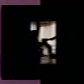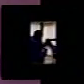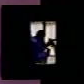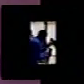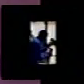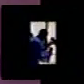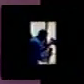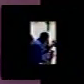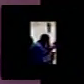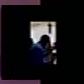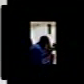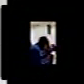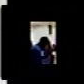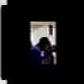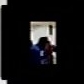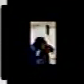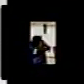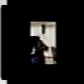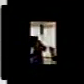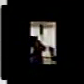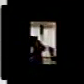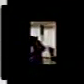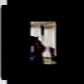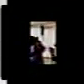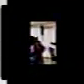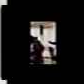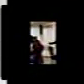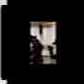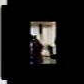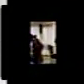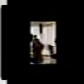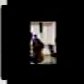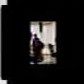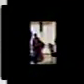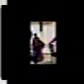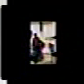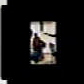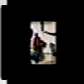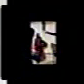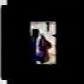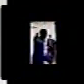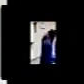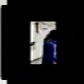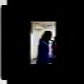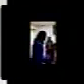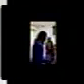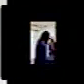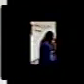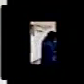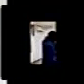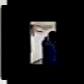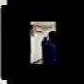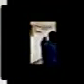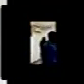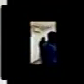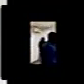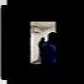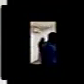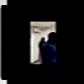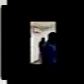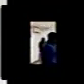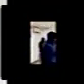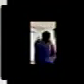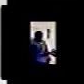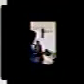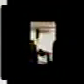at the effect of the anointing on his even plain musical instrument. Look at the effect of the anointing on the sling and